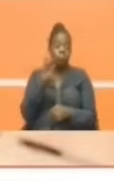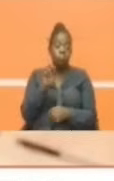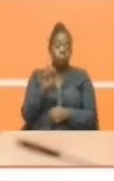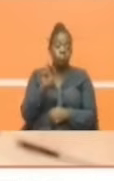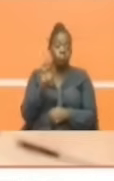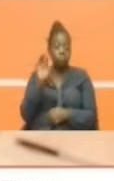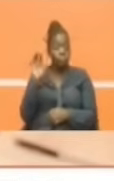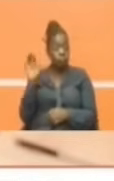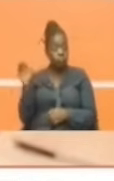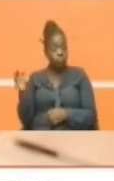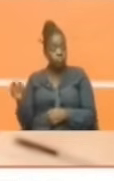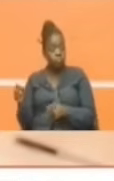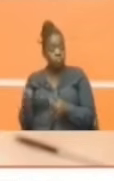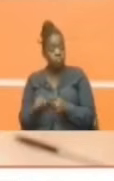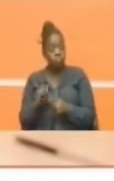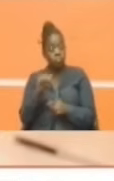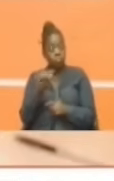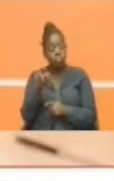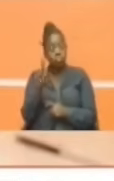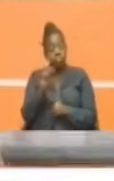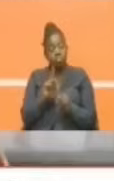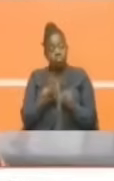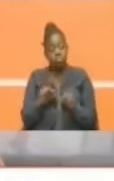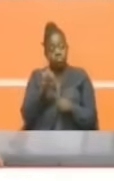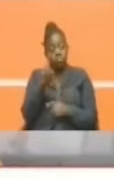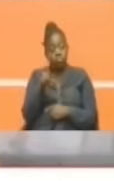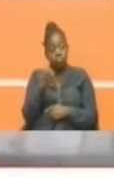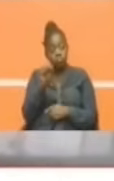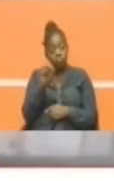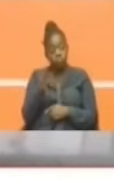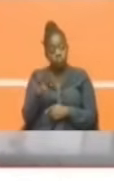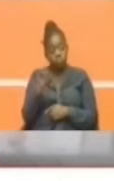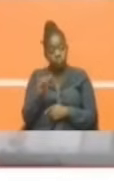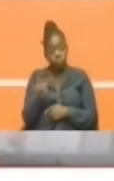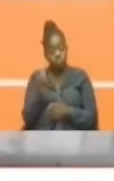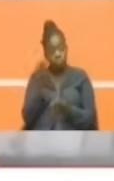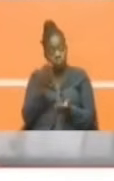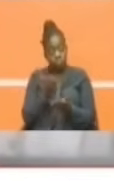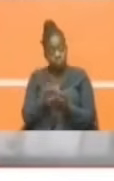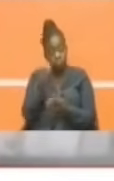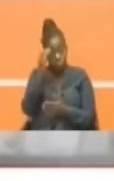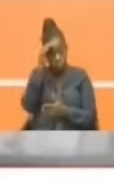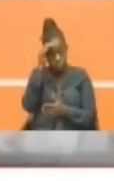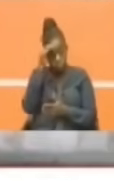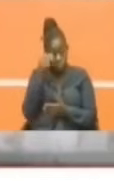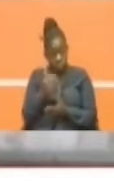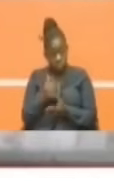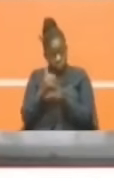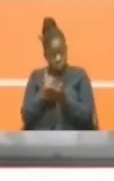ez'olweggulo ne baddamu ne bakuba abantu abalala pavers. Tusaba poliisi etuyambe